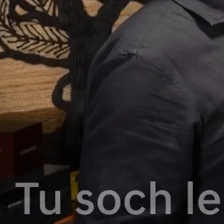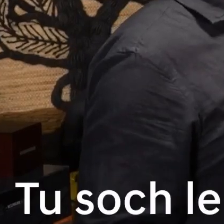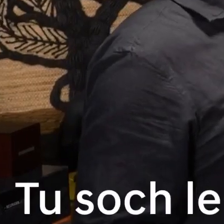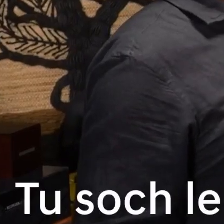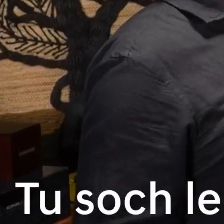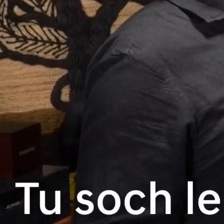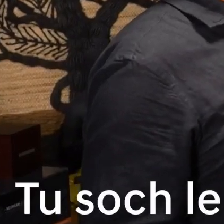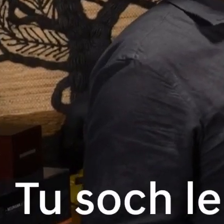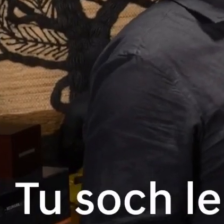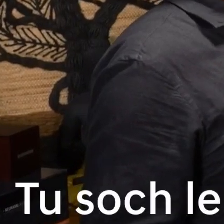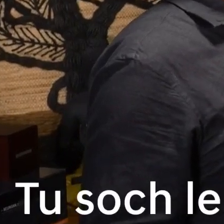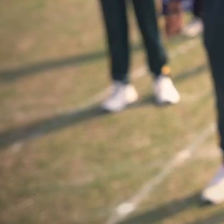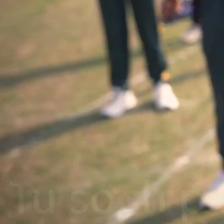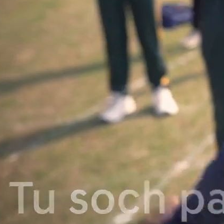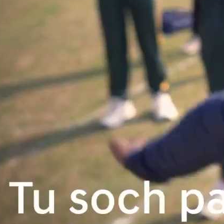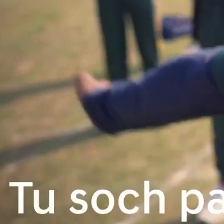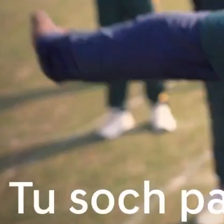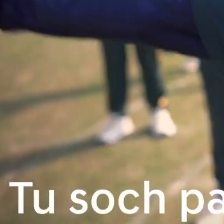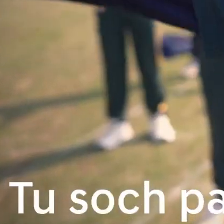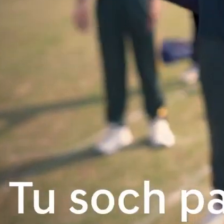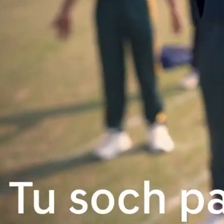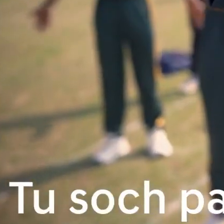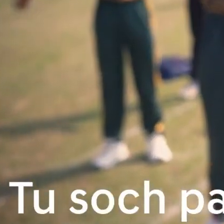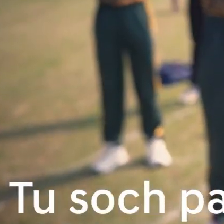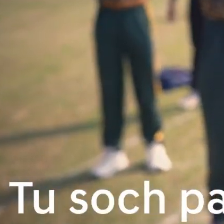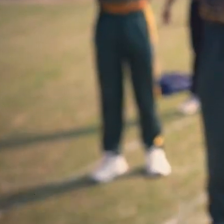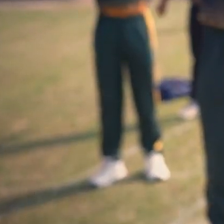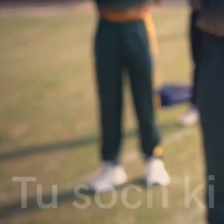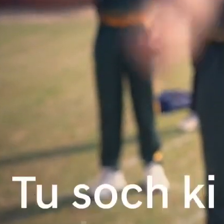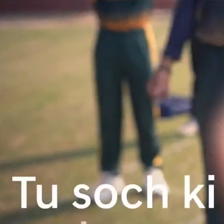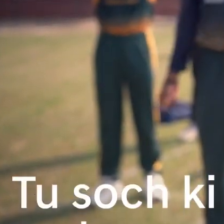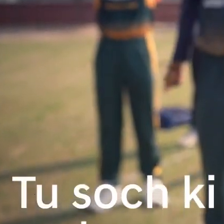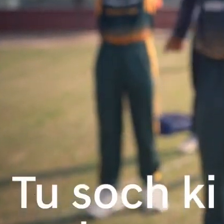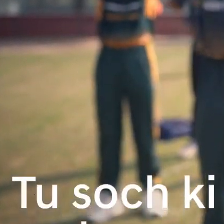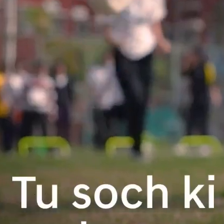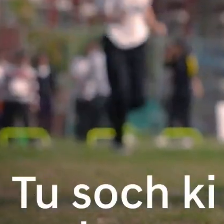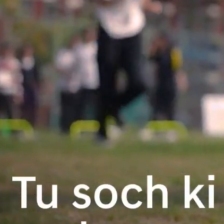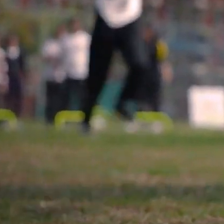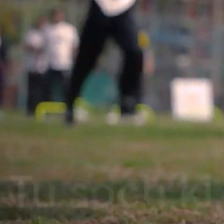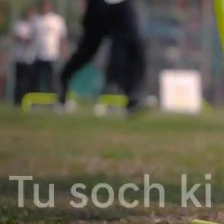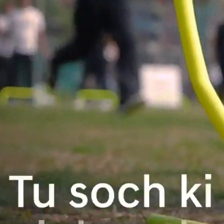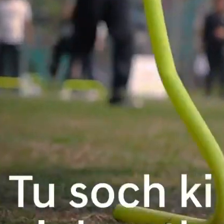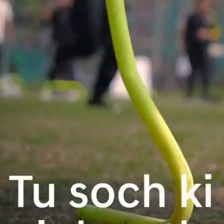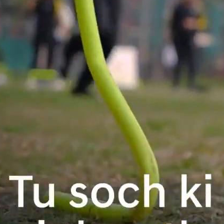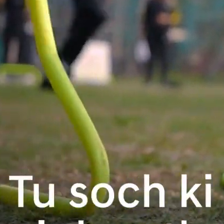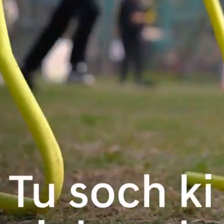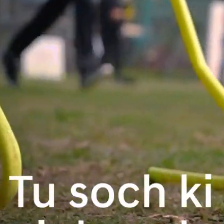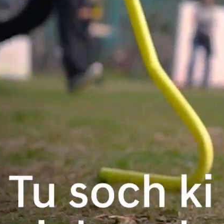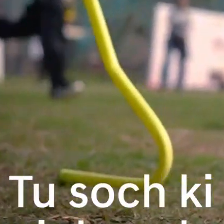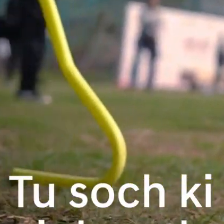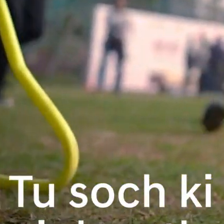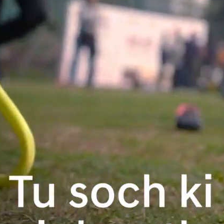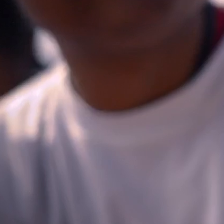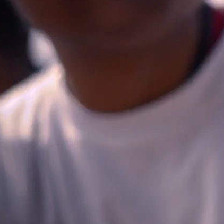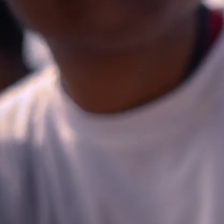tu soch le ab to udna hai tu soch pahad se bhidna hai tu soch ke ambar na penge tu soch ke gir ke